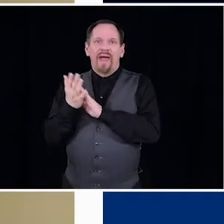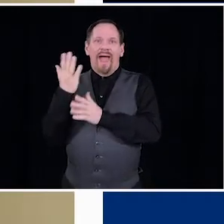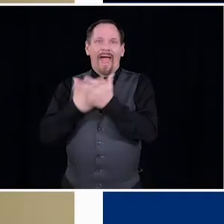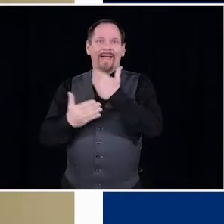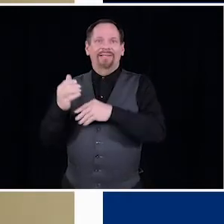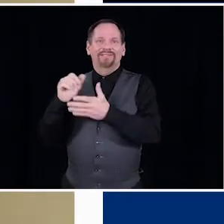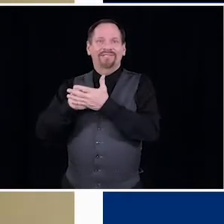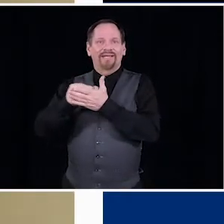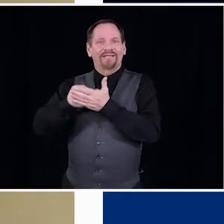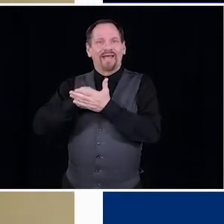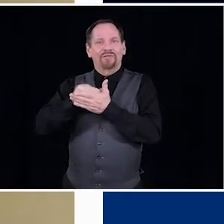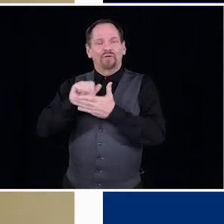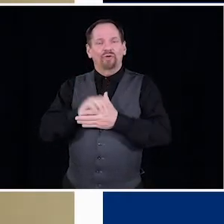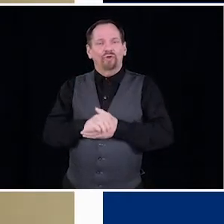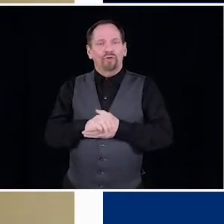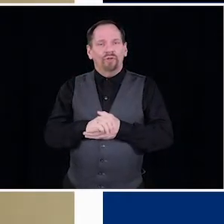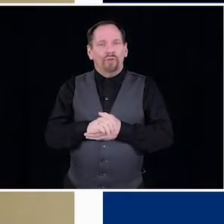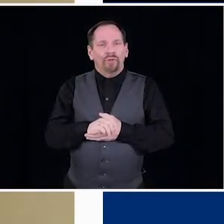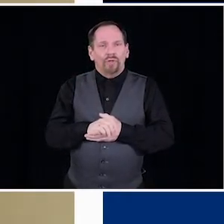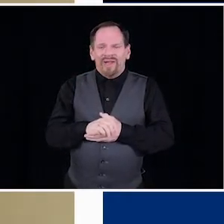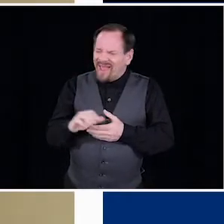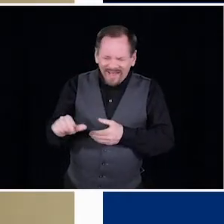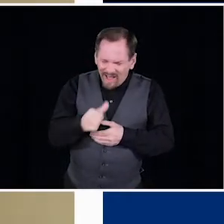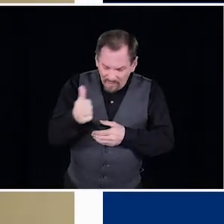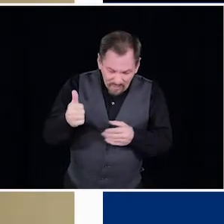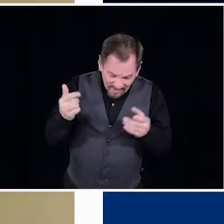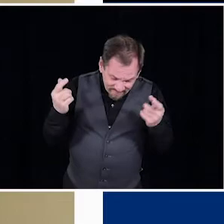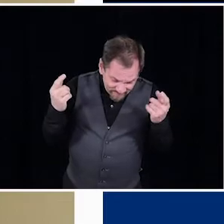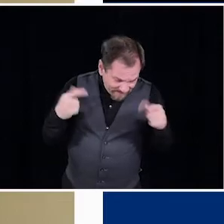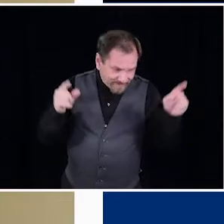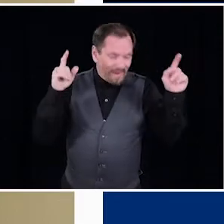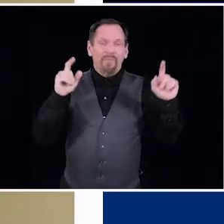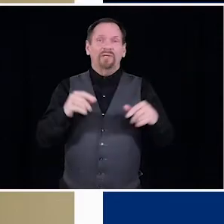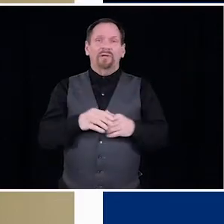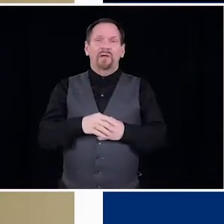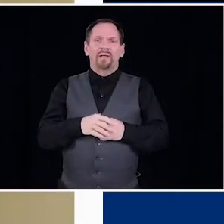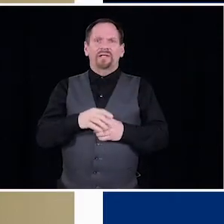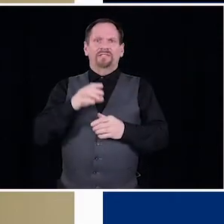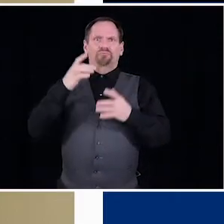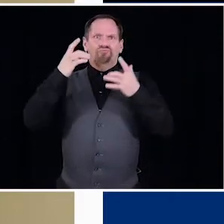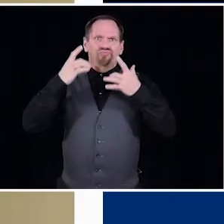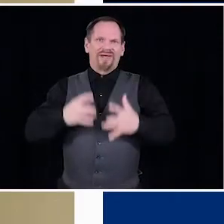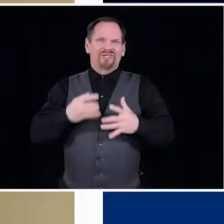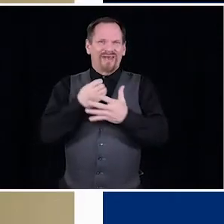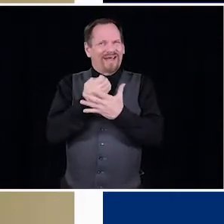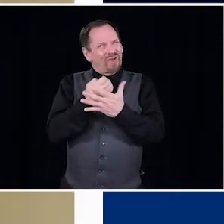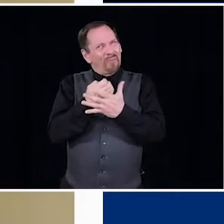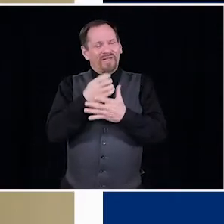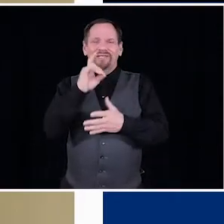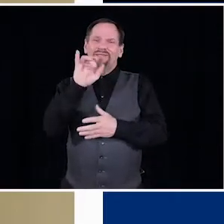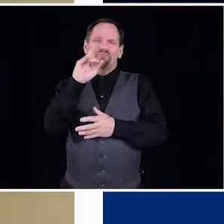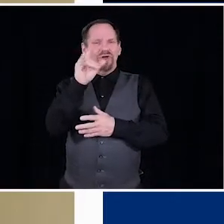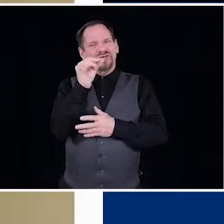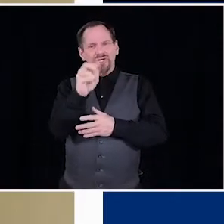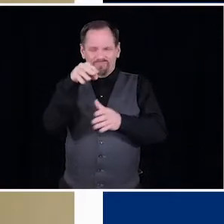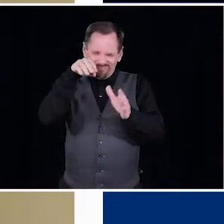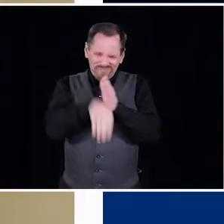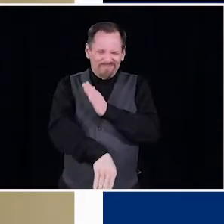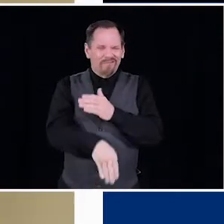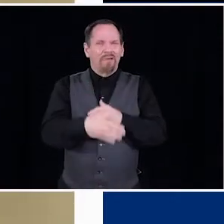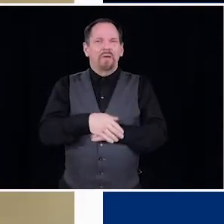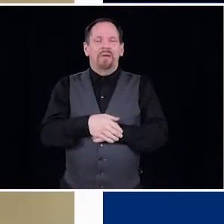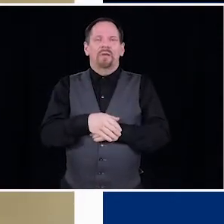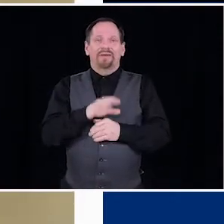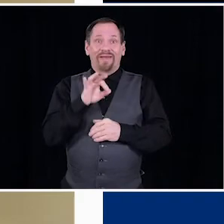Like other life-altering events in modern history, the Great Depression, World War II, and 9/11,